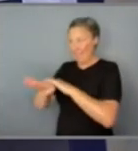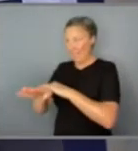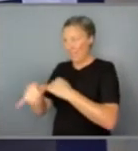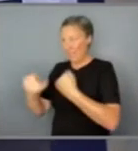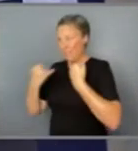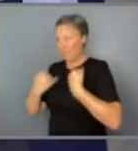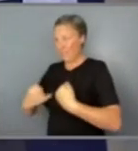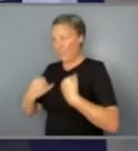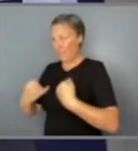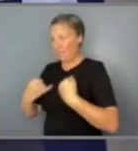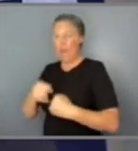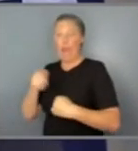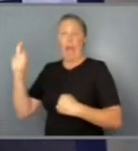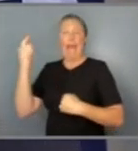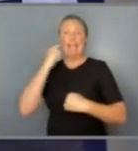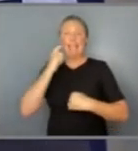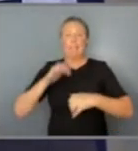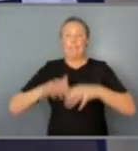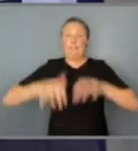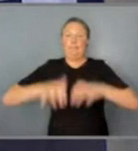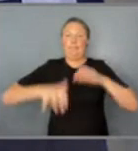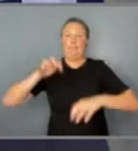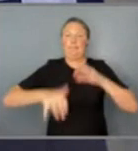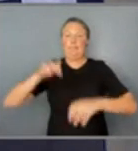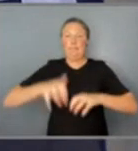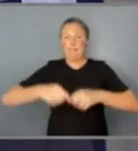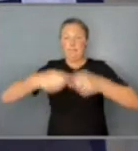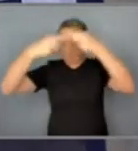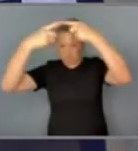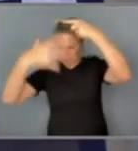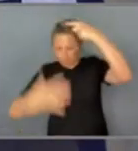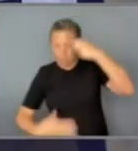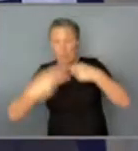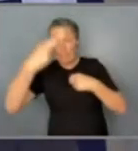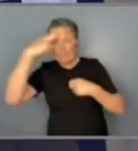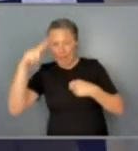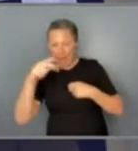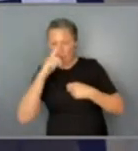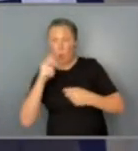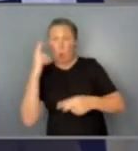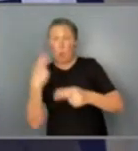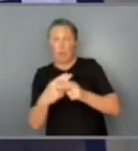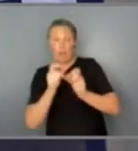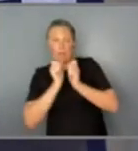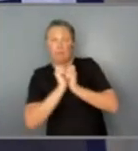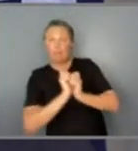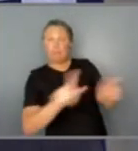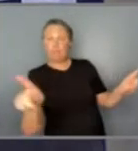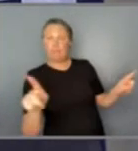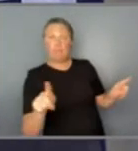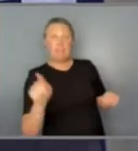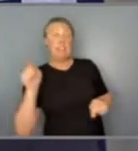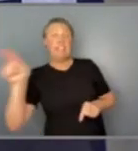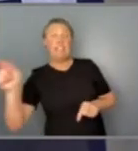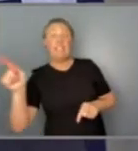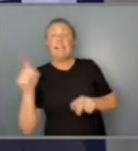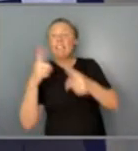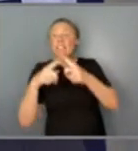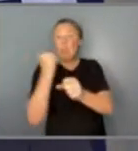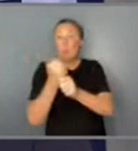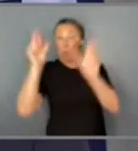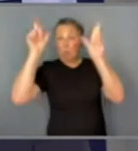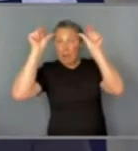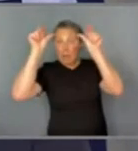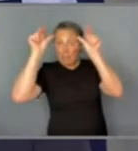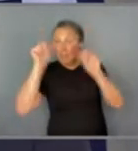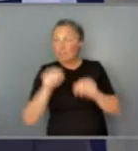if they've been at a particular place where an infection has been identified, and then the individual, if they